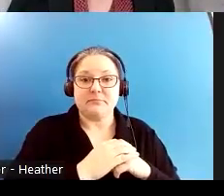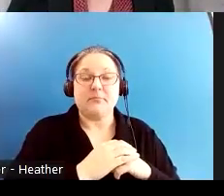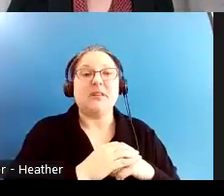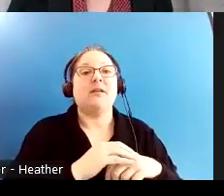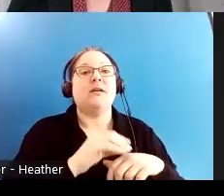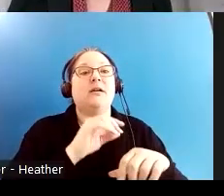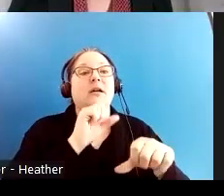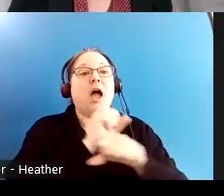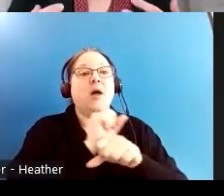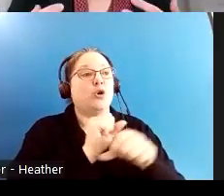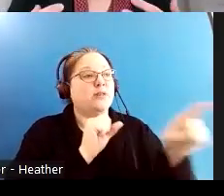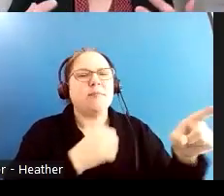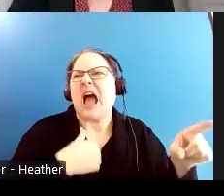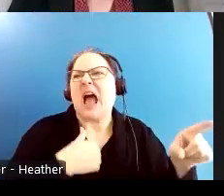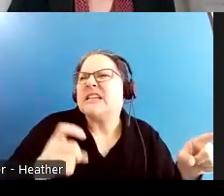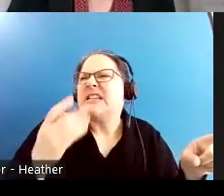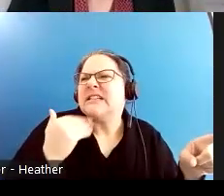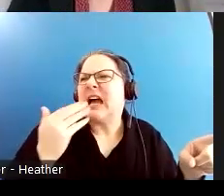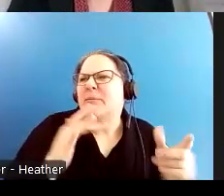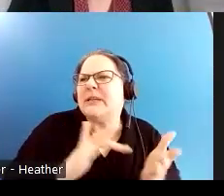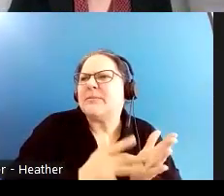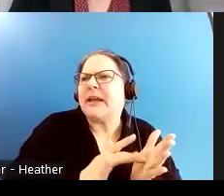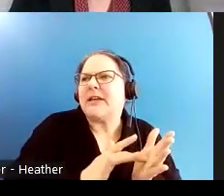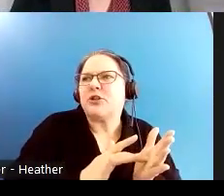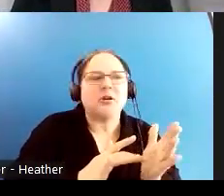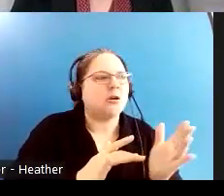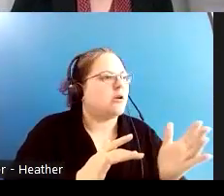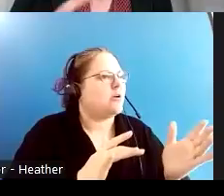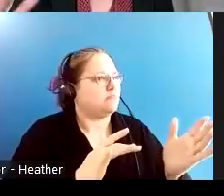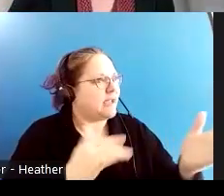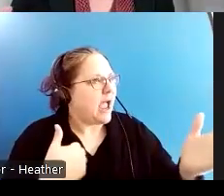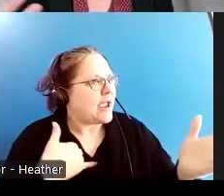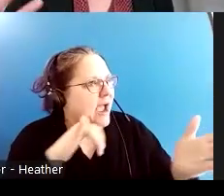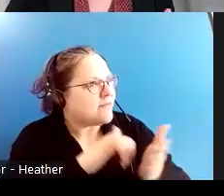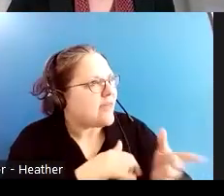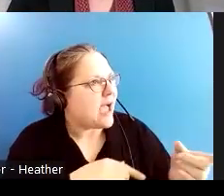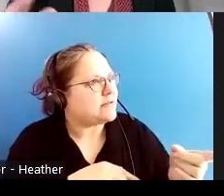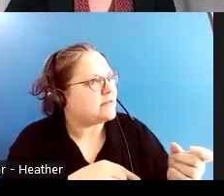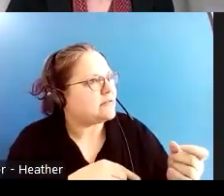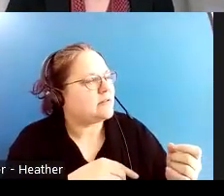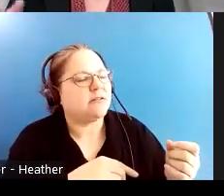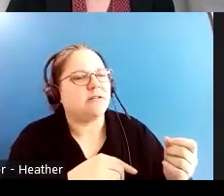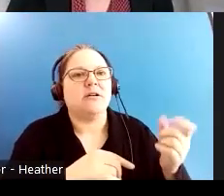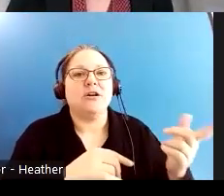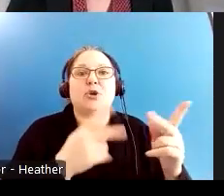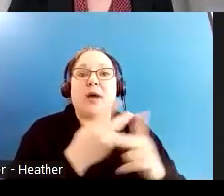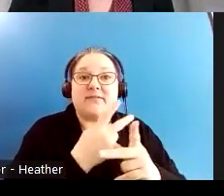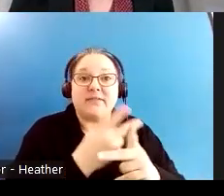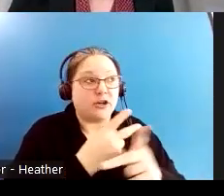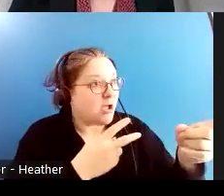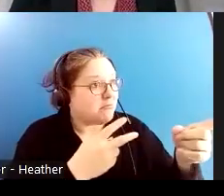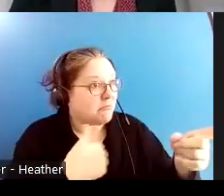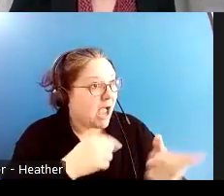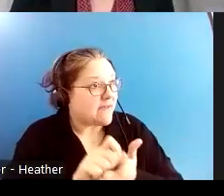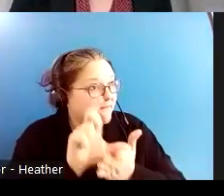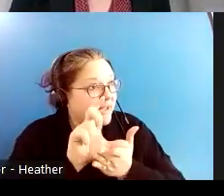diabetes medication. We were like, wow, like we can actually help with that. And so we were able to figure out what it was, get it refilled. We walked him